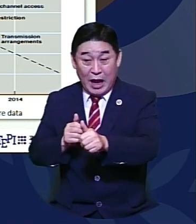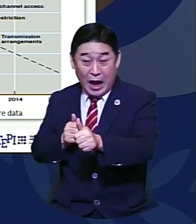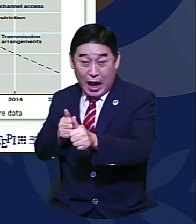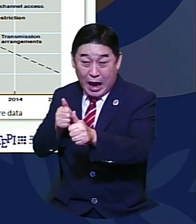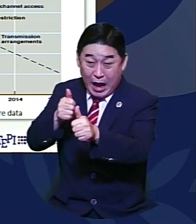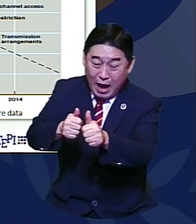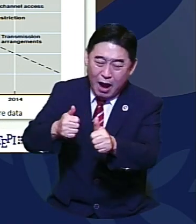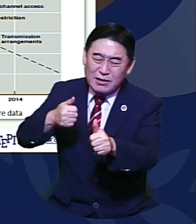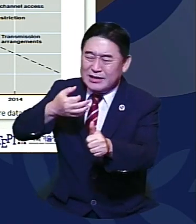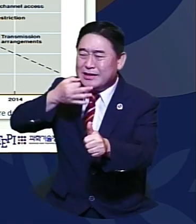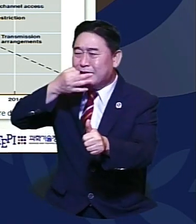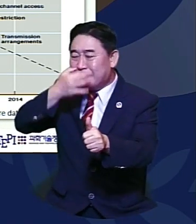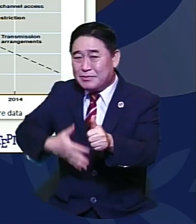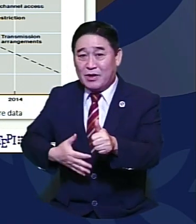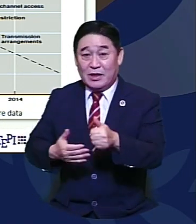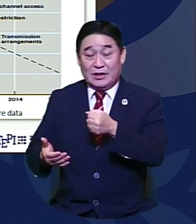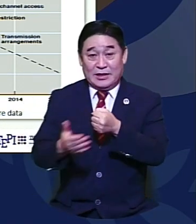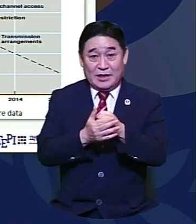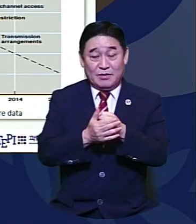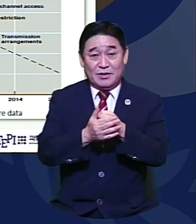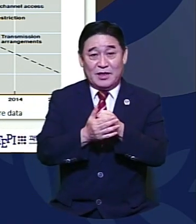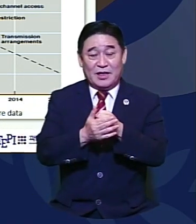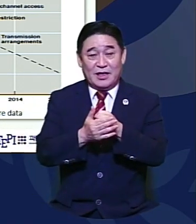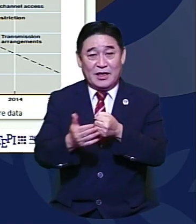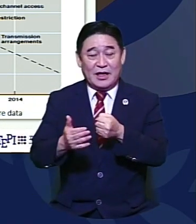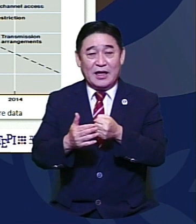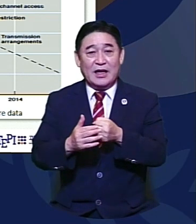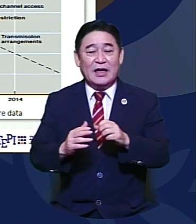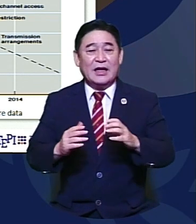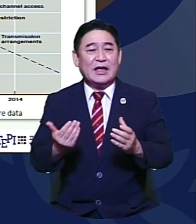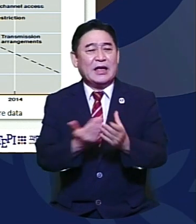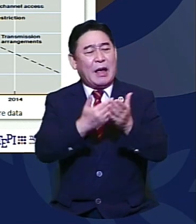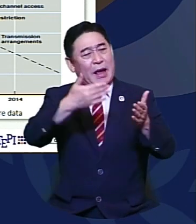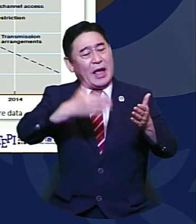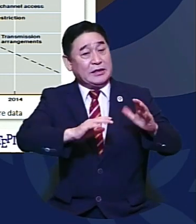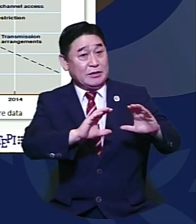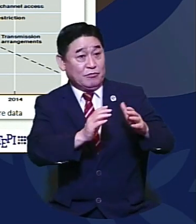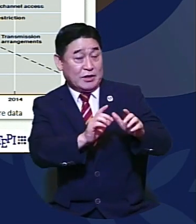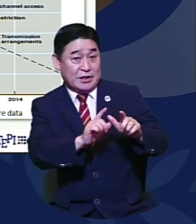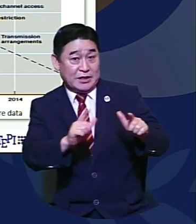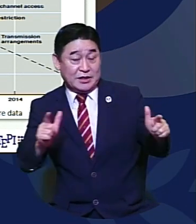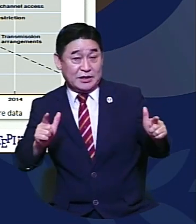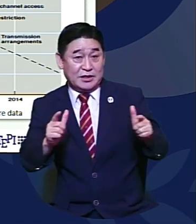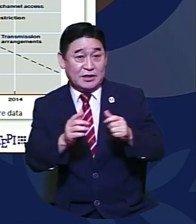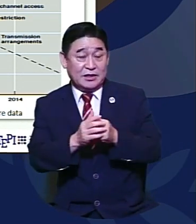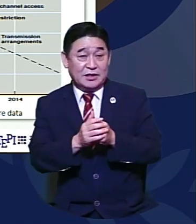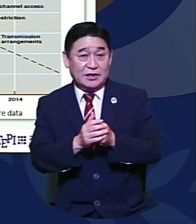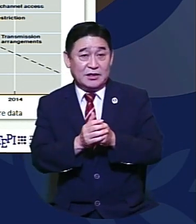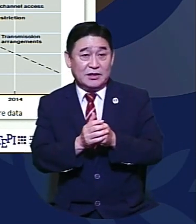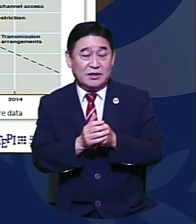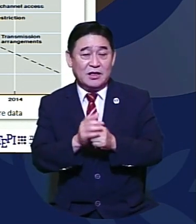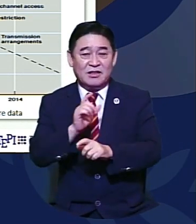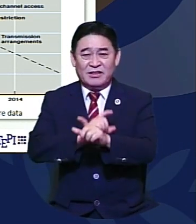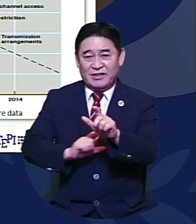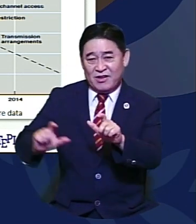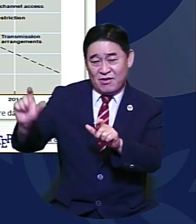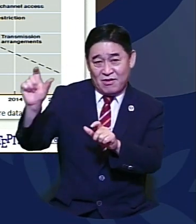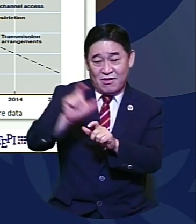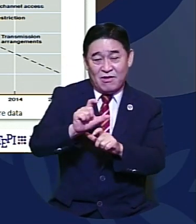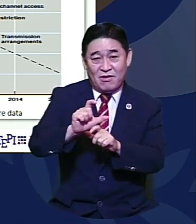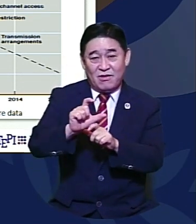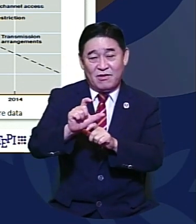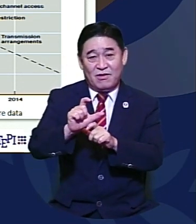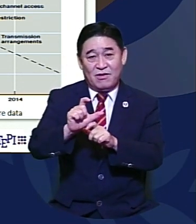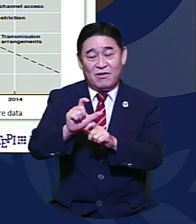developing countries, they have a lot bigger and a lot severe difficulties in this stage of